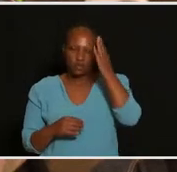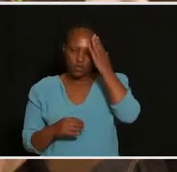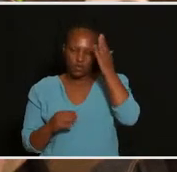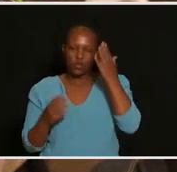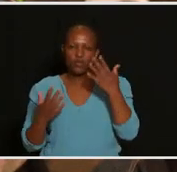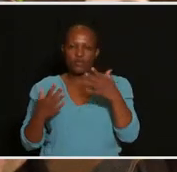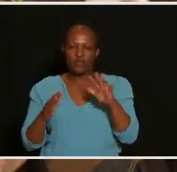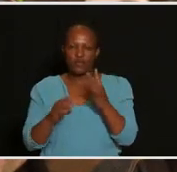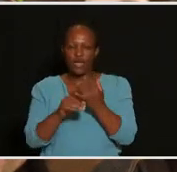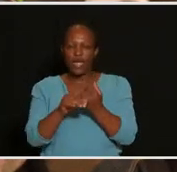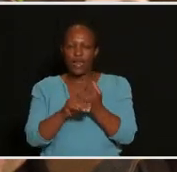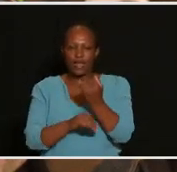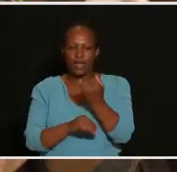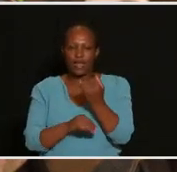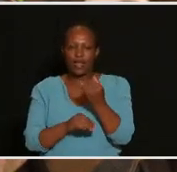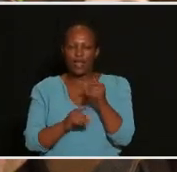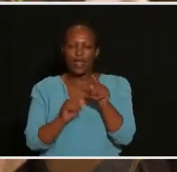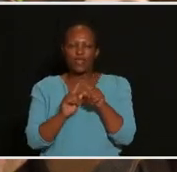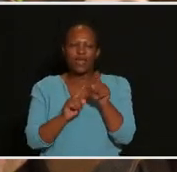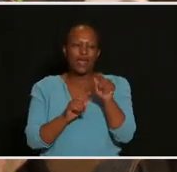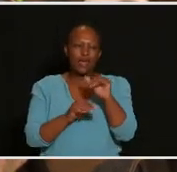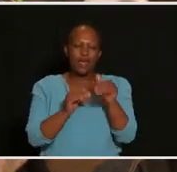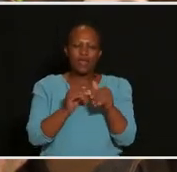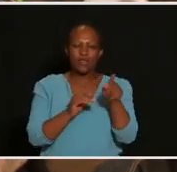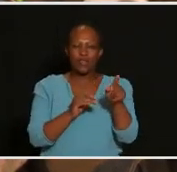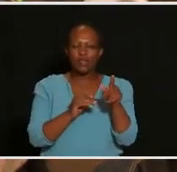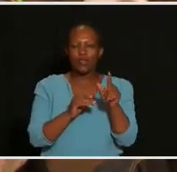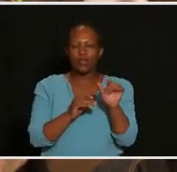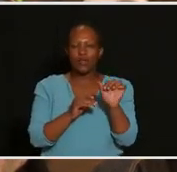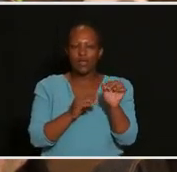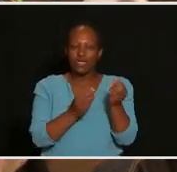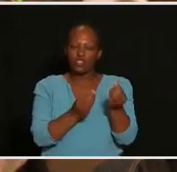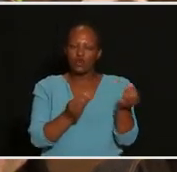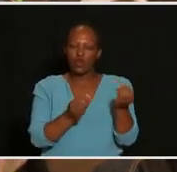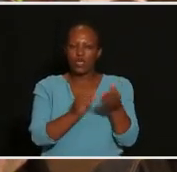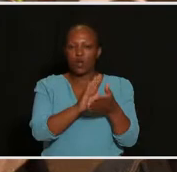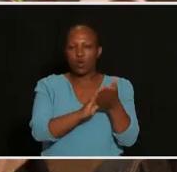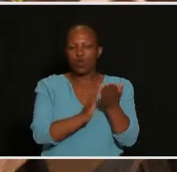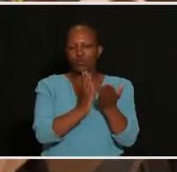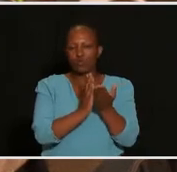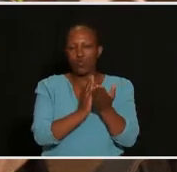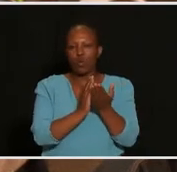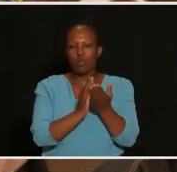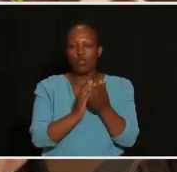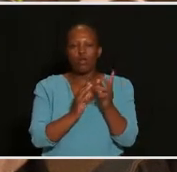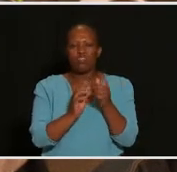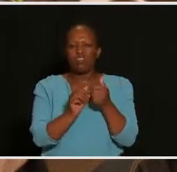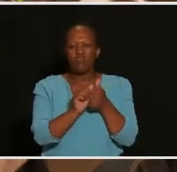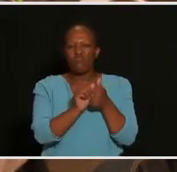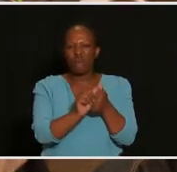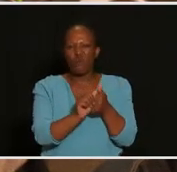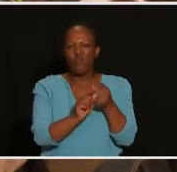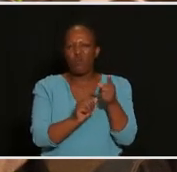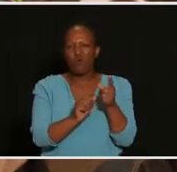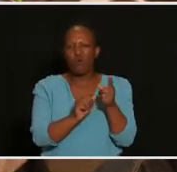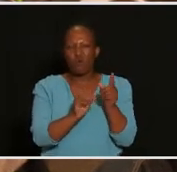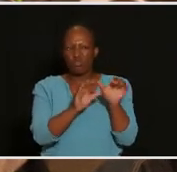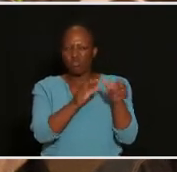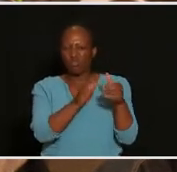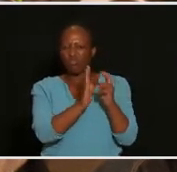than their peers who go to school precisely because they do not follow the Norms of the